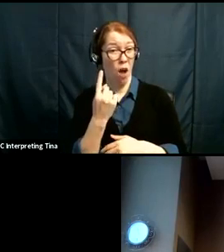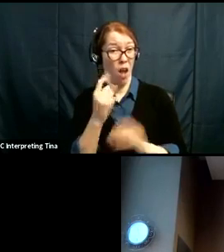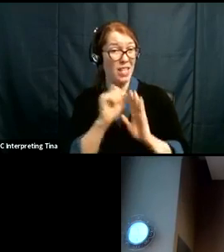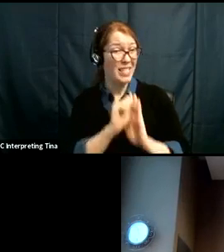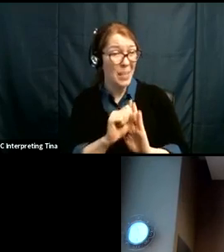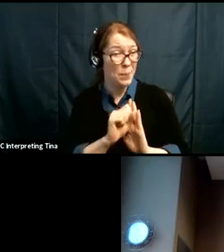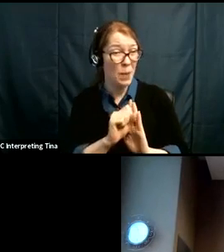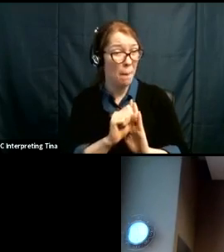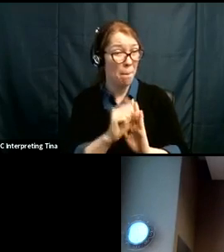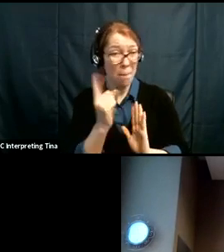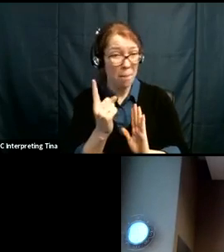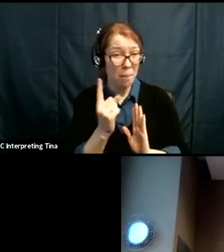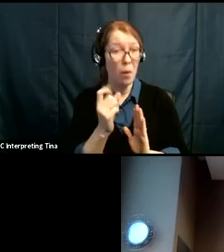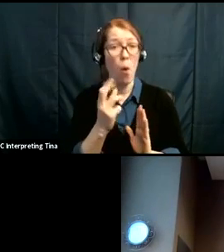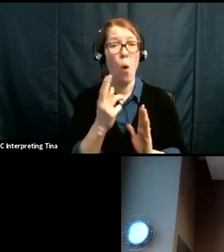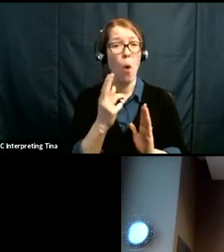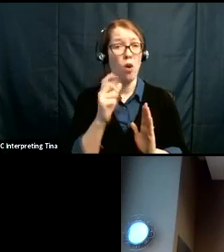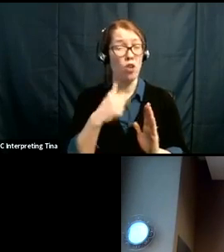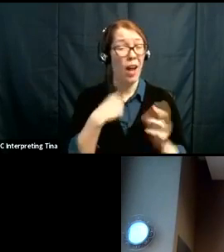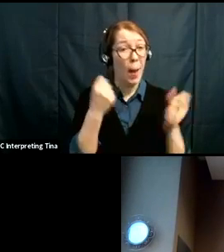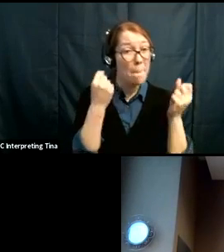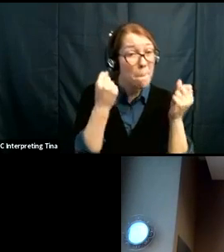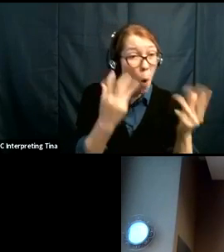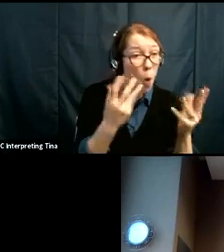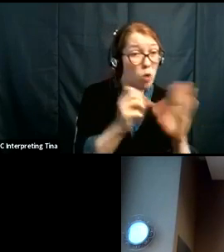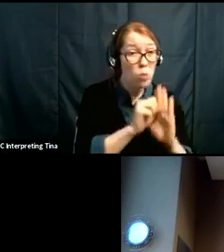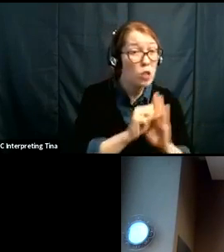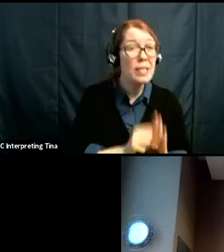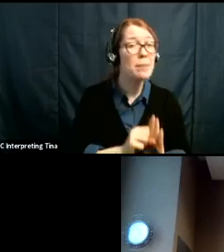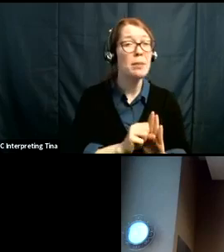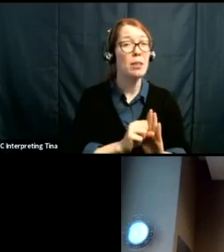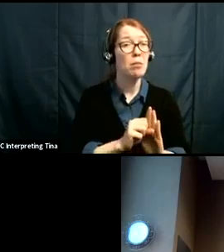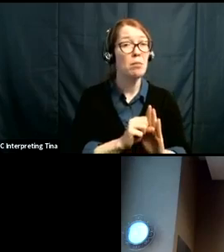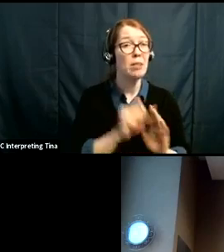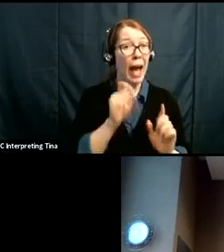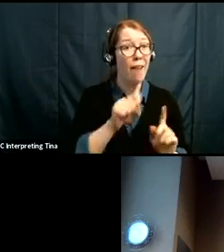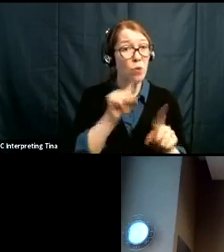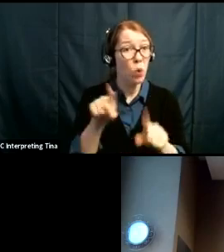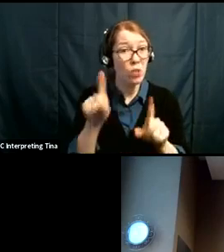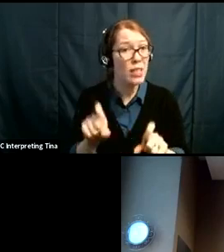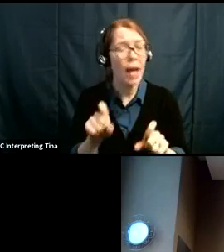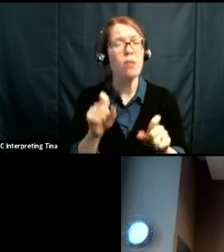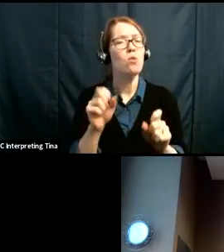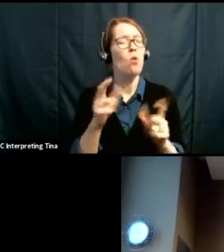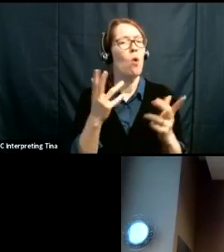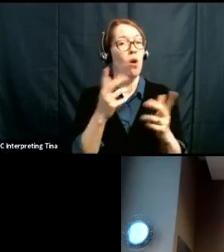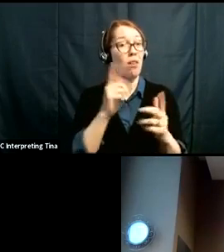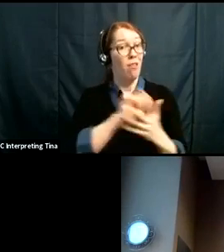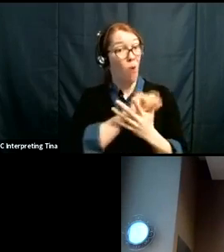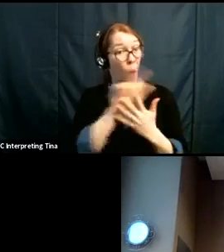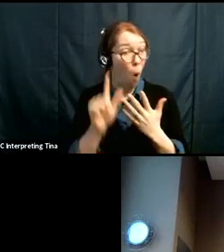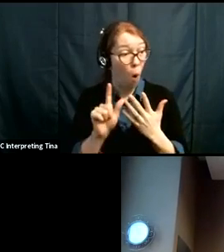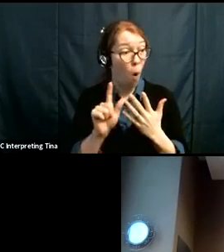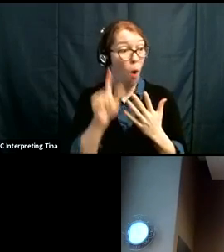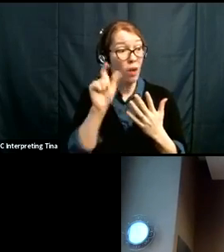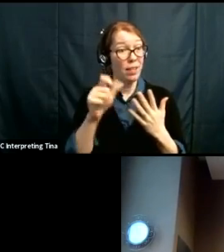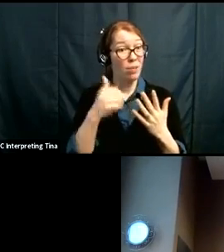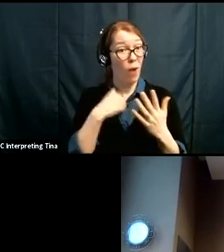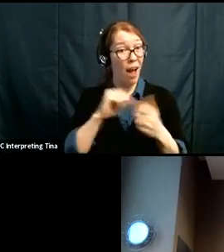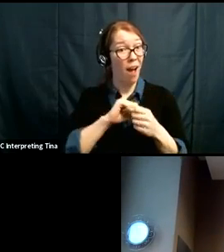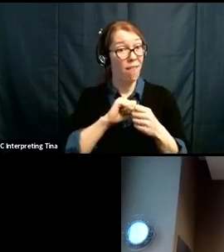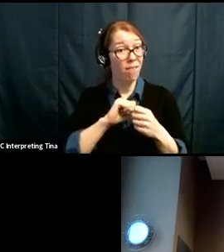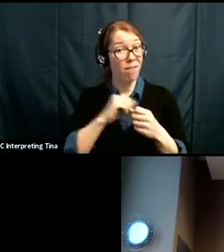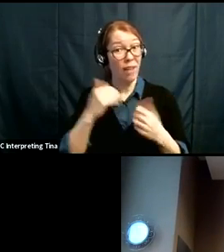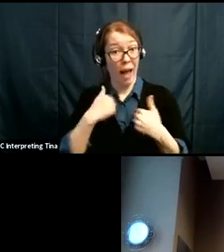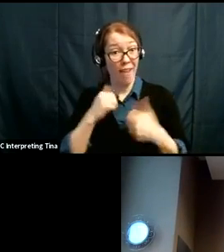symptom, or should I have multiple? I mean, is this disease? Do I need all those symptoms to say have COVID, or could it just be just one